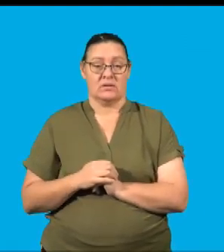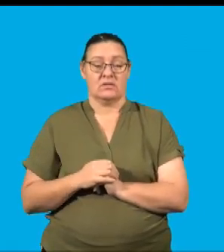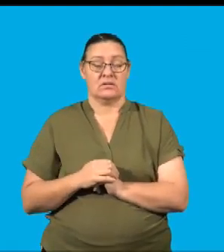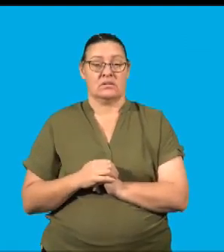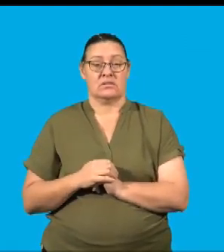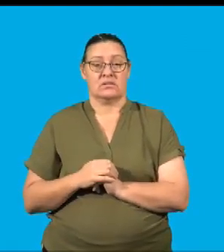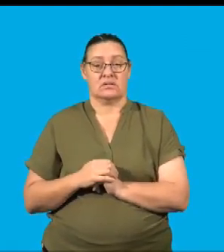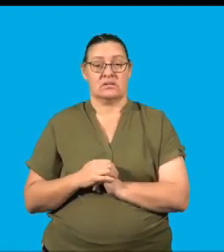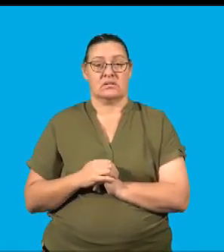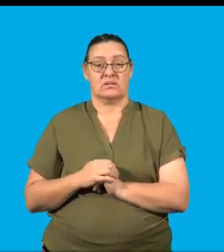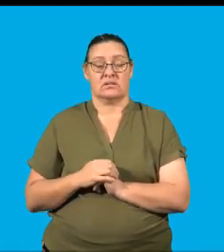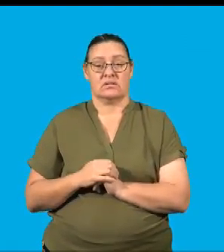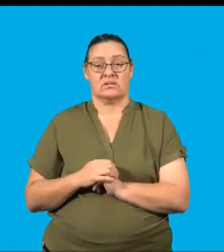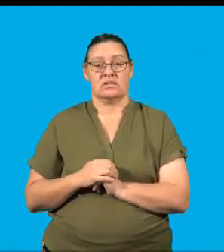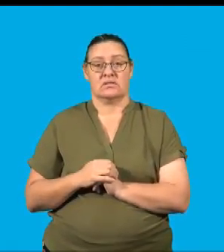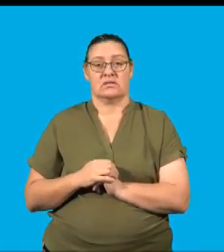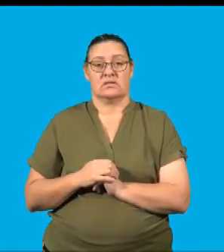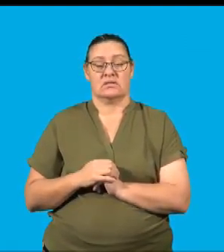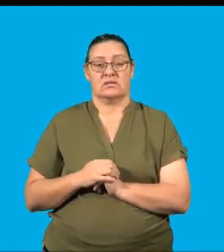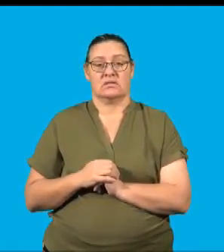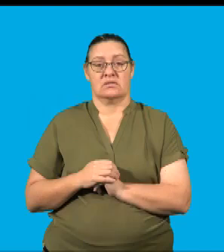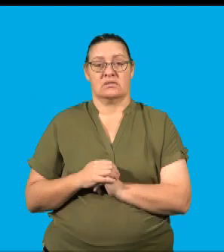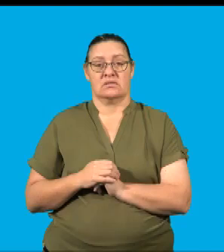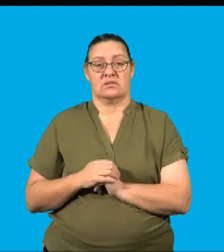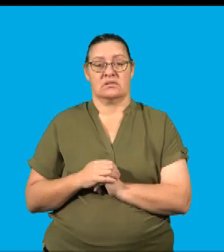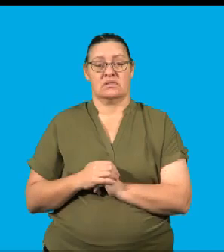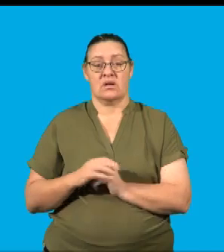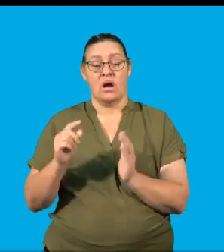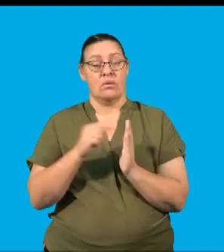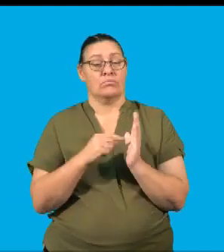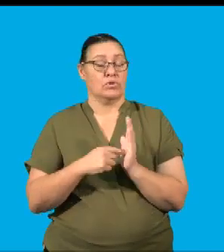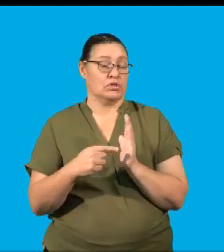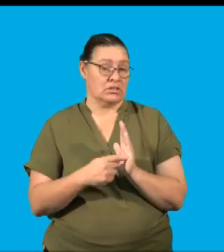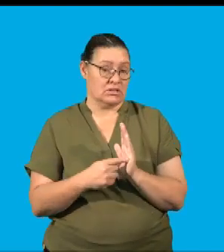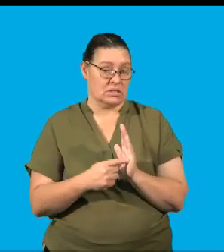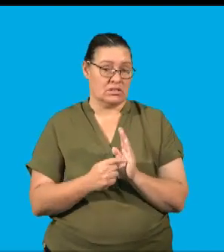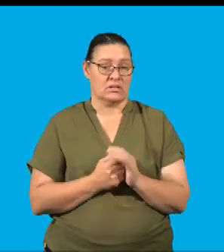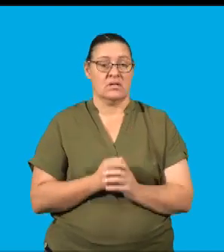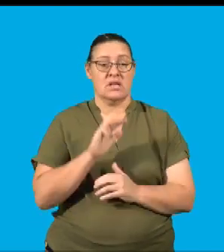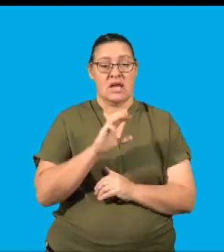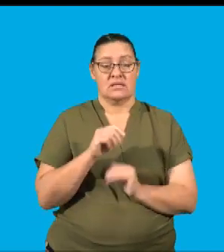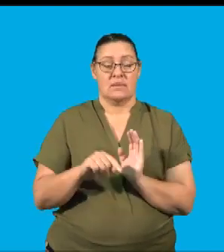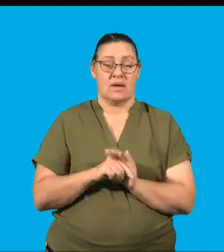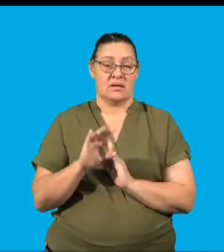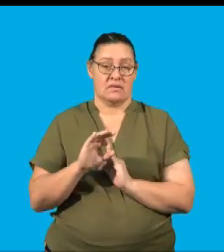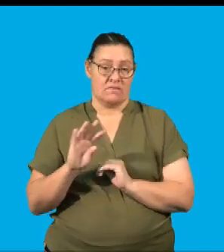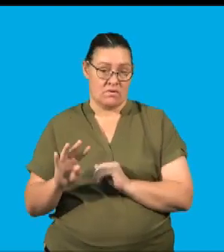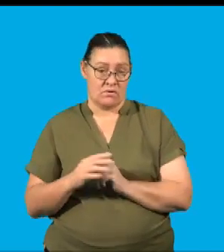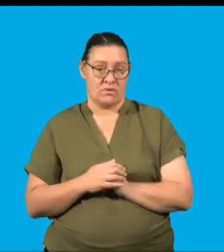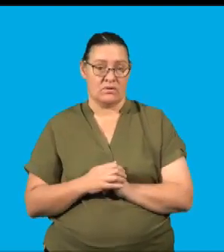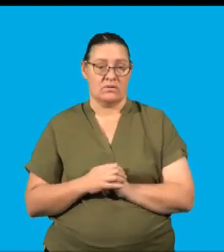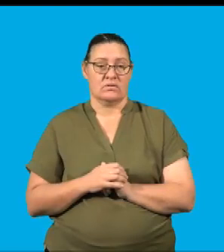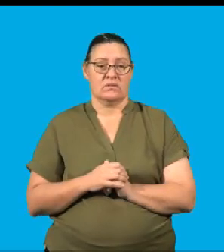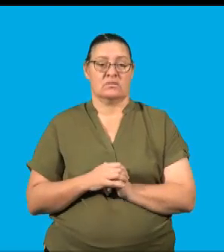34. So you've got 90 minus 34. Press on your calculators there. 90 minus 30 is